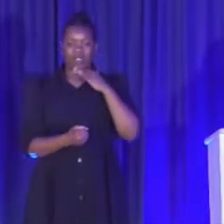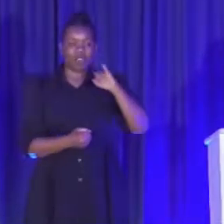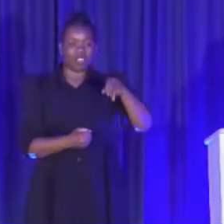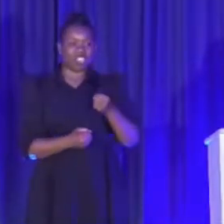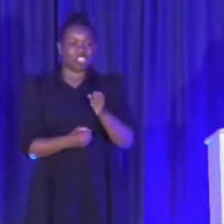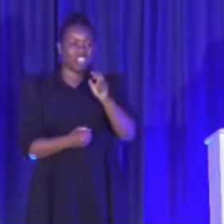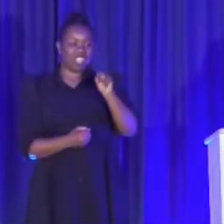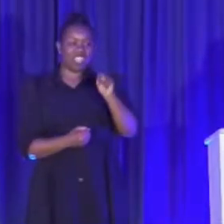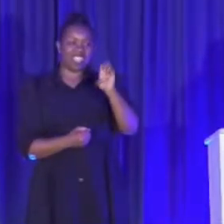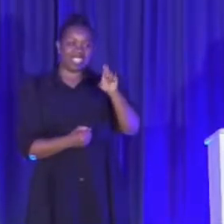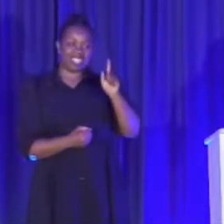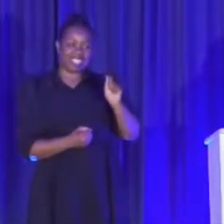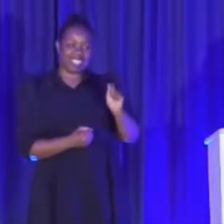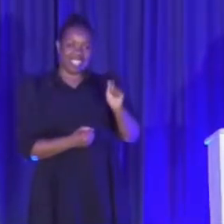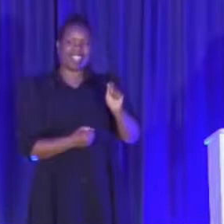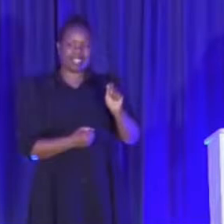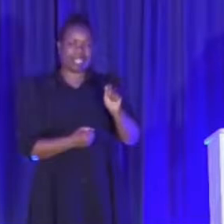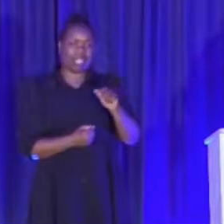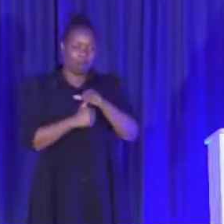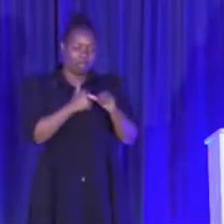Vice Chairperson of the IEC.